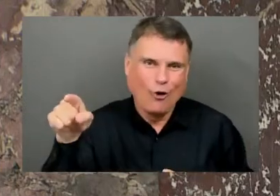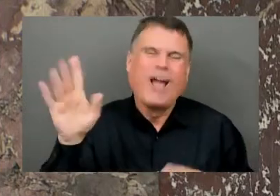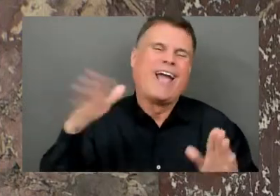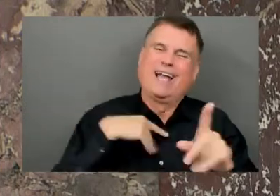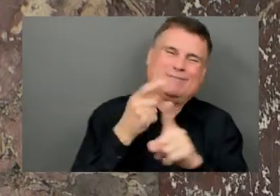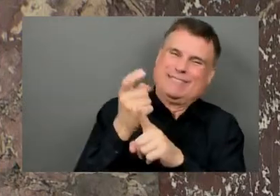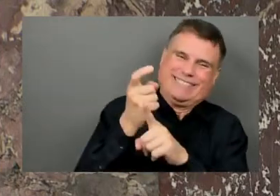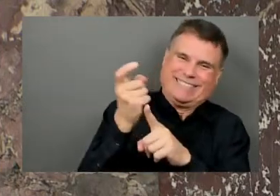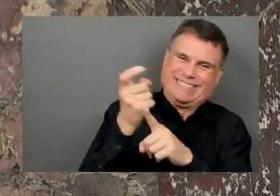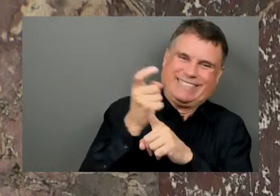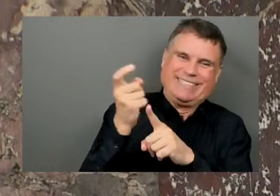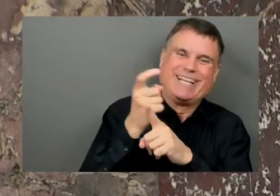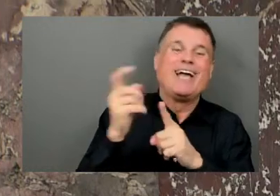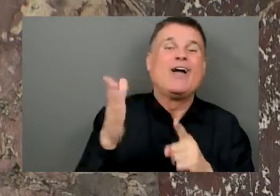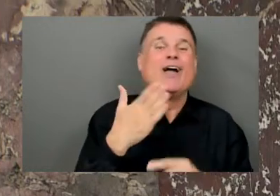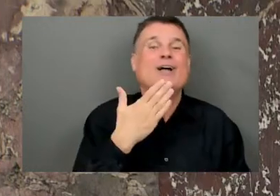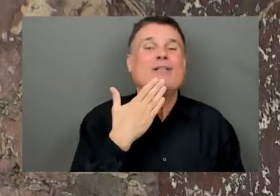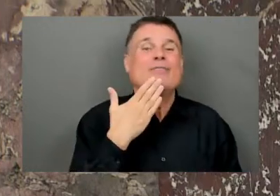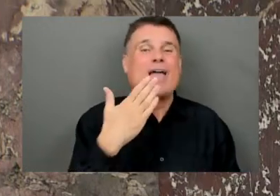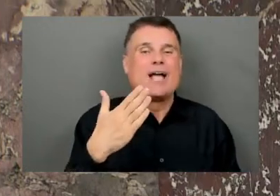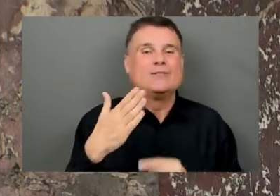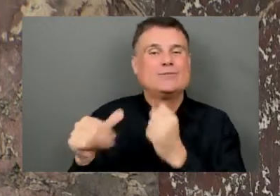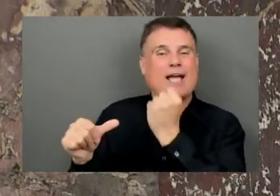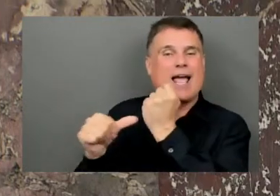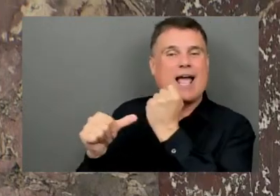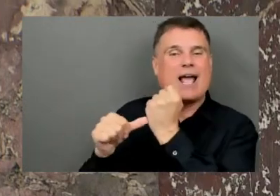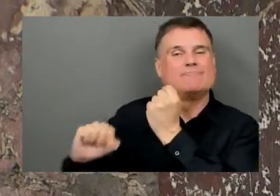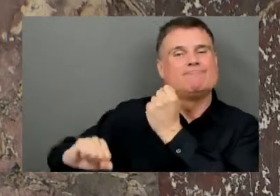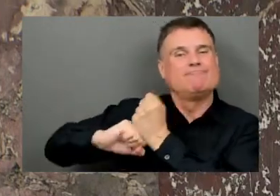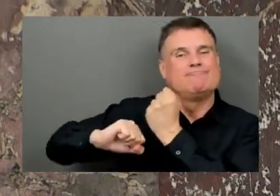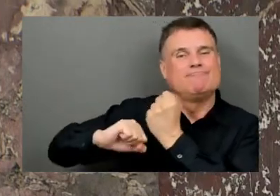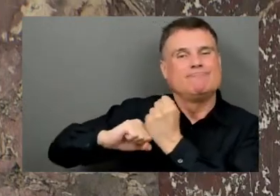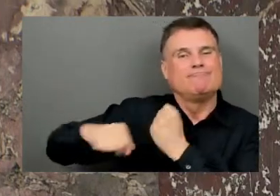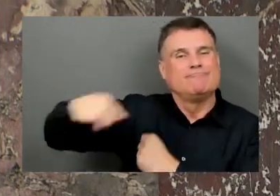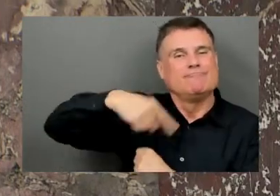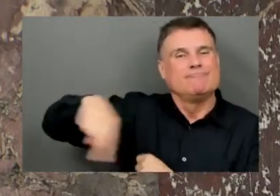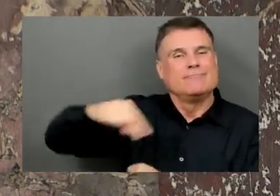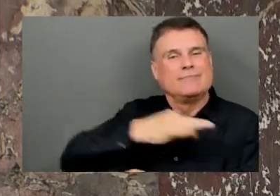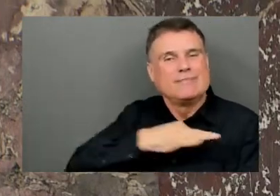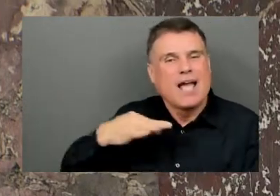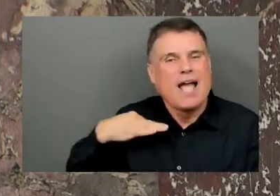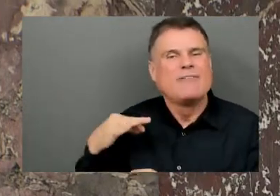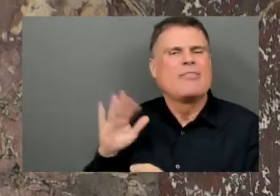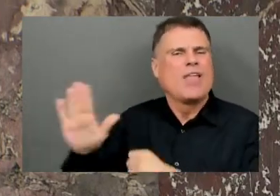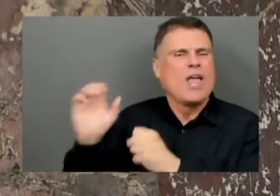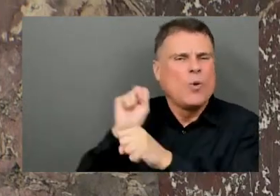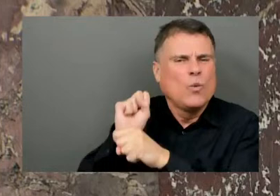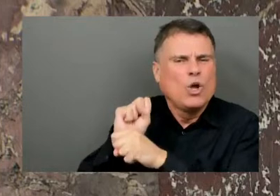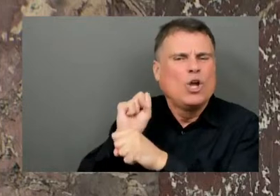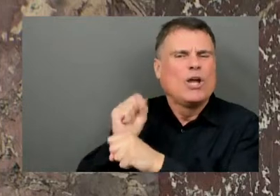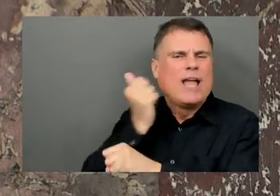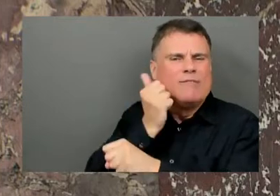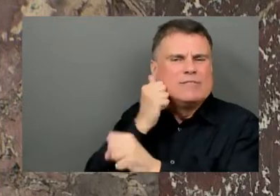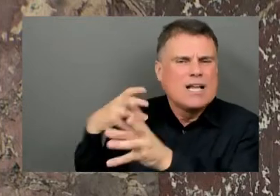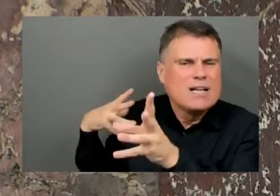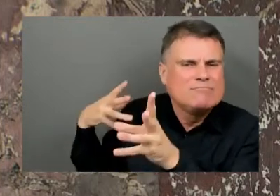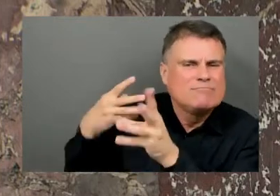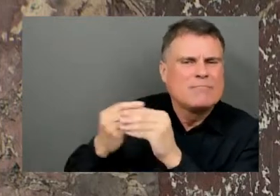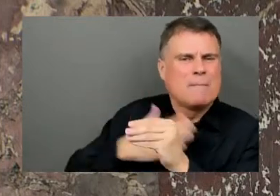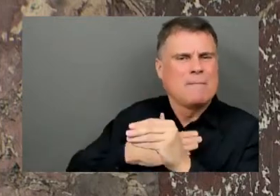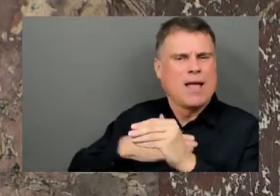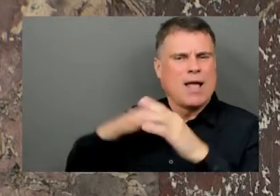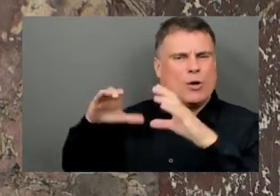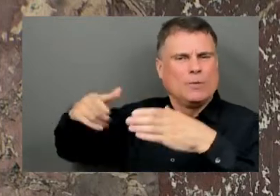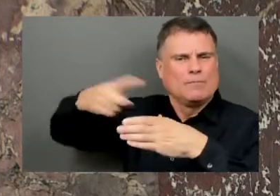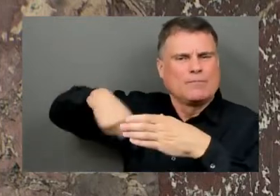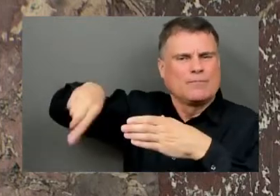support. So grateful for their work every day. And Jenlyn Hontiveros and Haley Hydeman are here from my office. I hope they enjoy a question